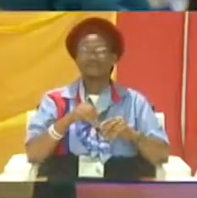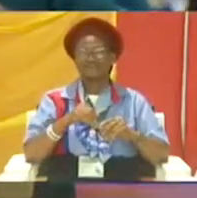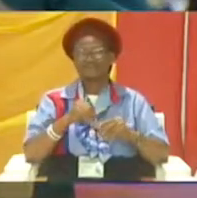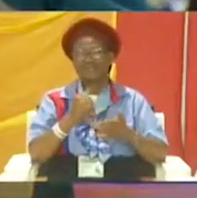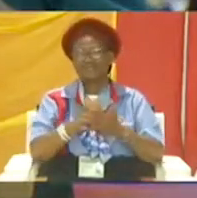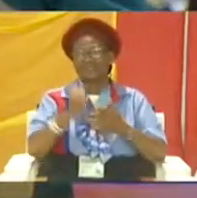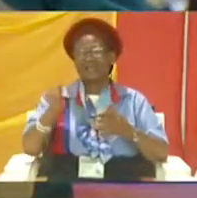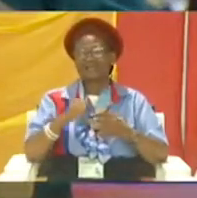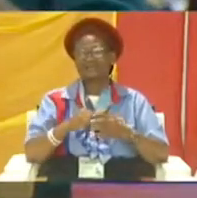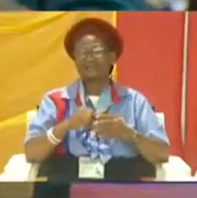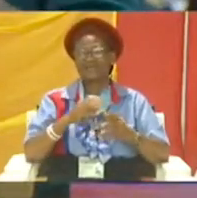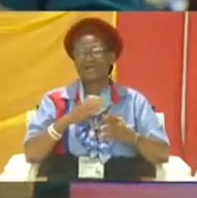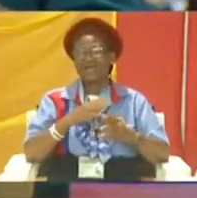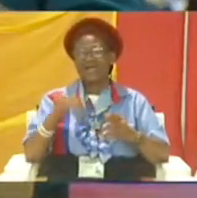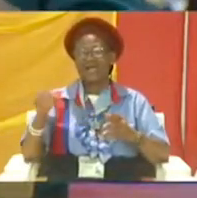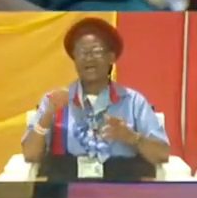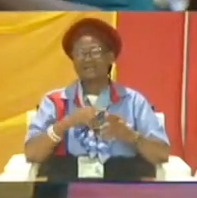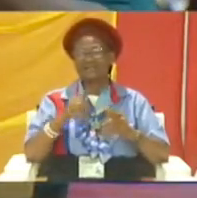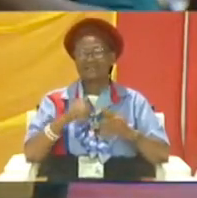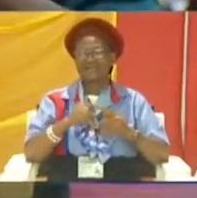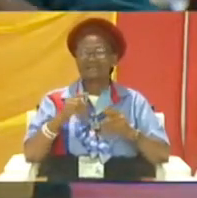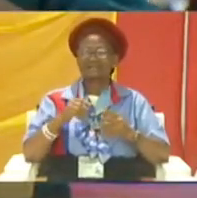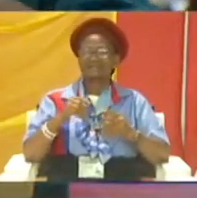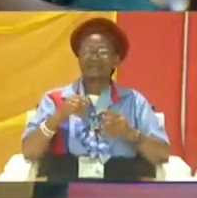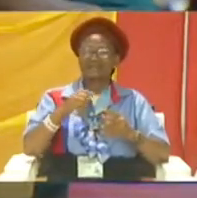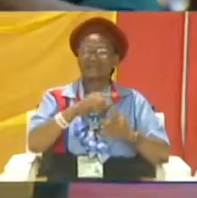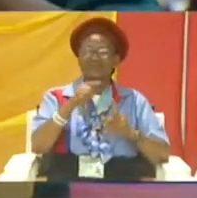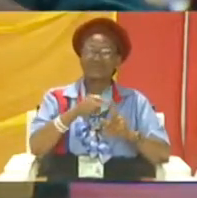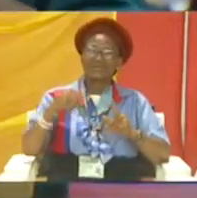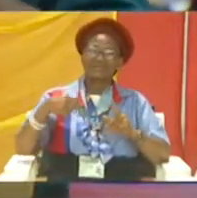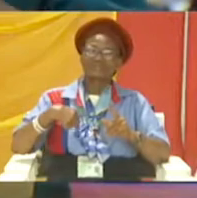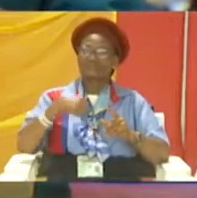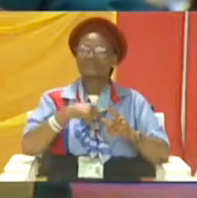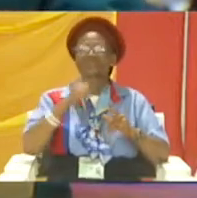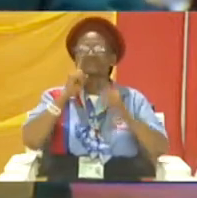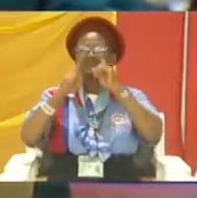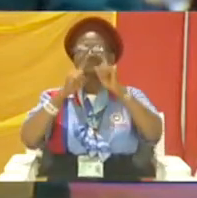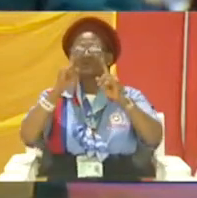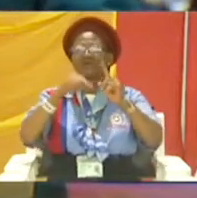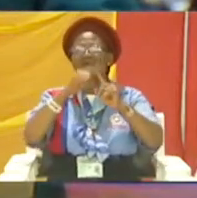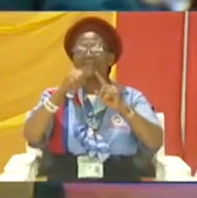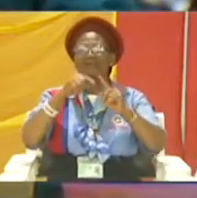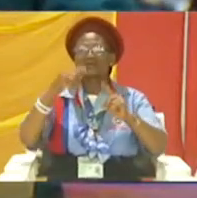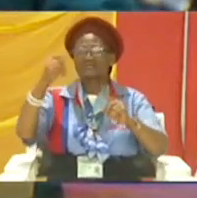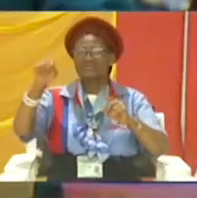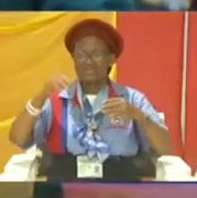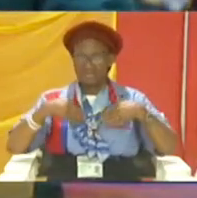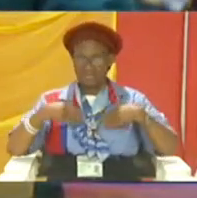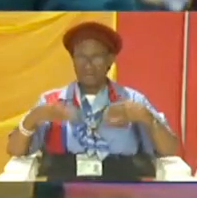then, when we talk about the body, we